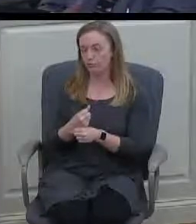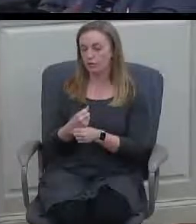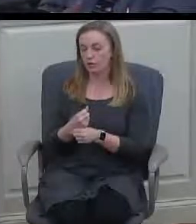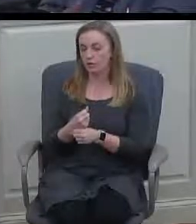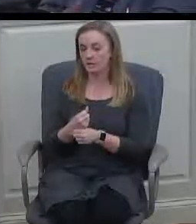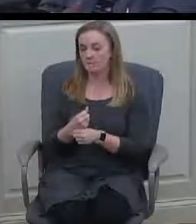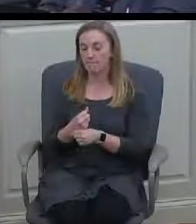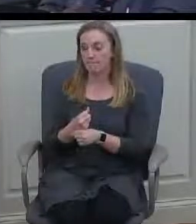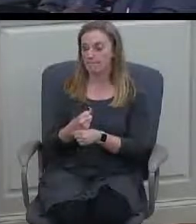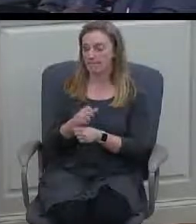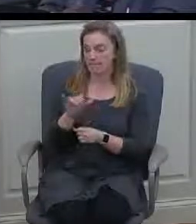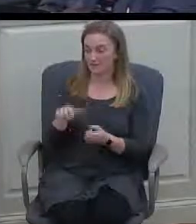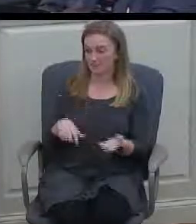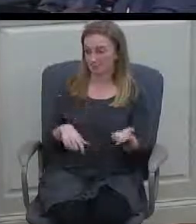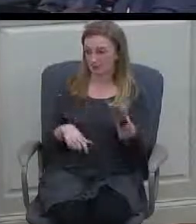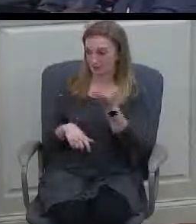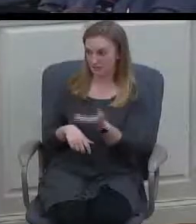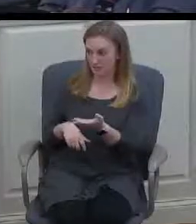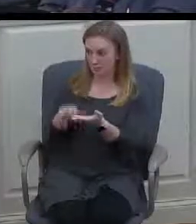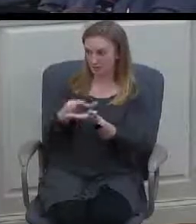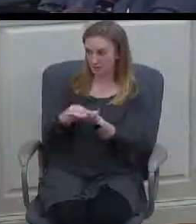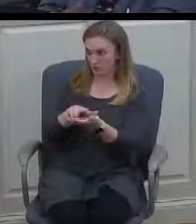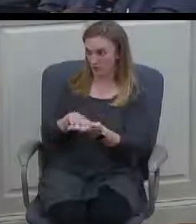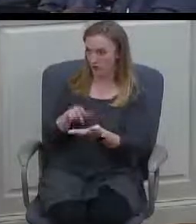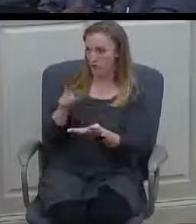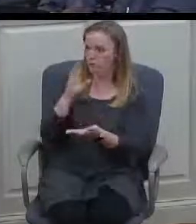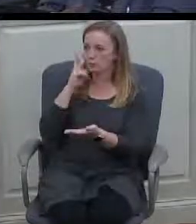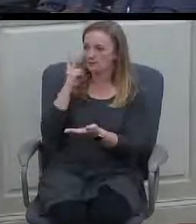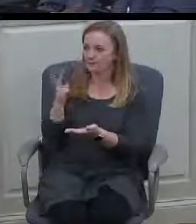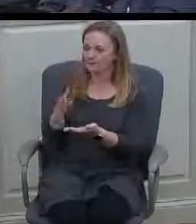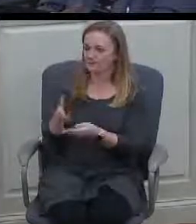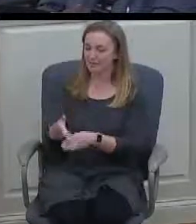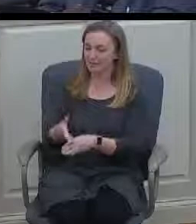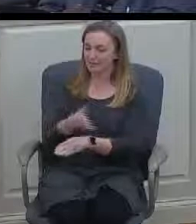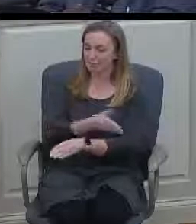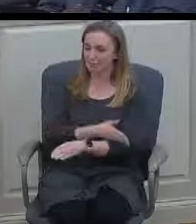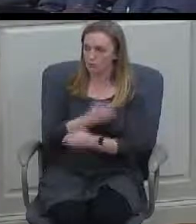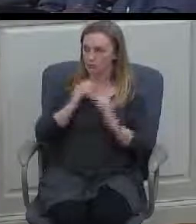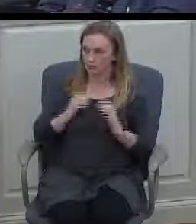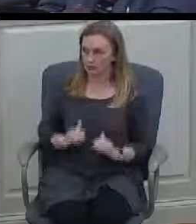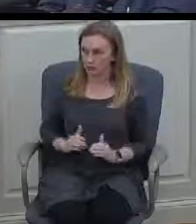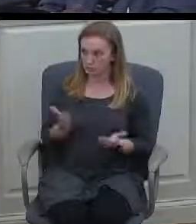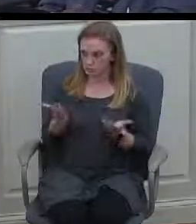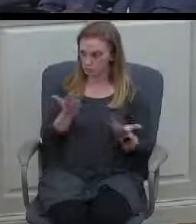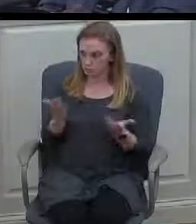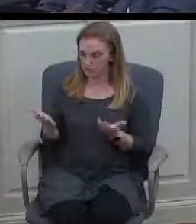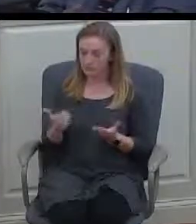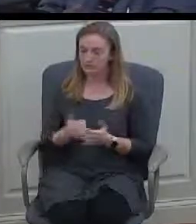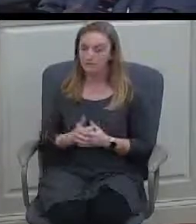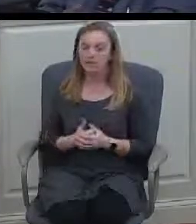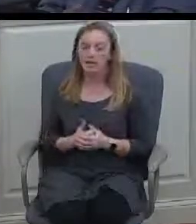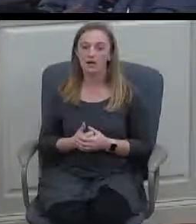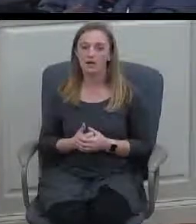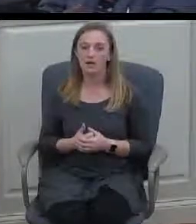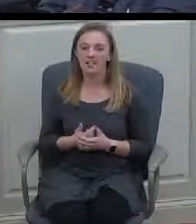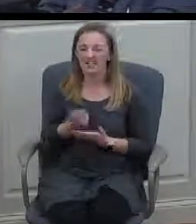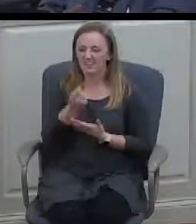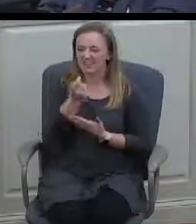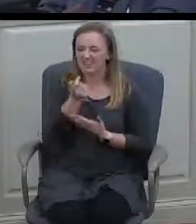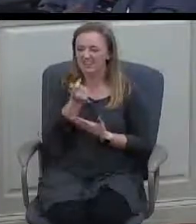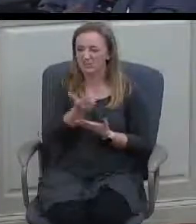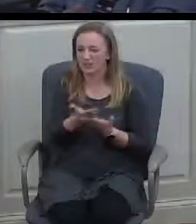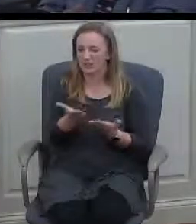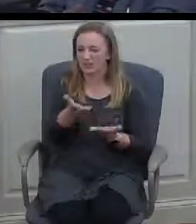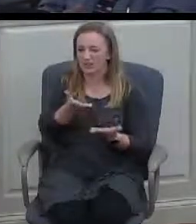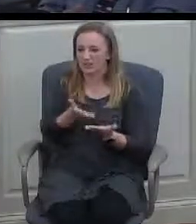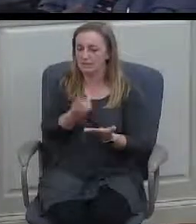with this presentation of the contract, you will see an improvement to customer service. And there's little things in there, too, that